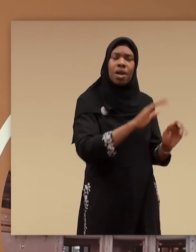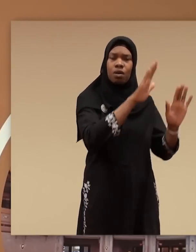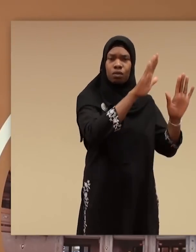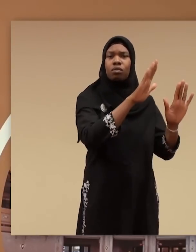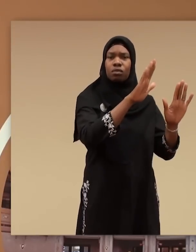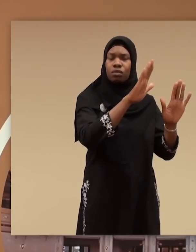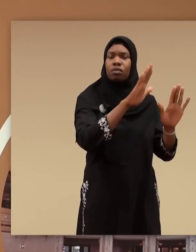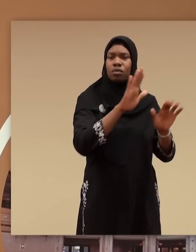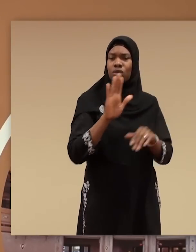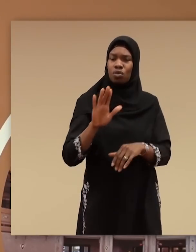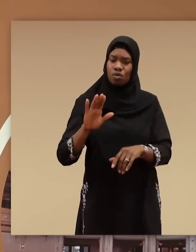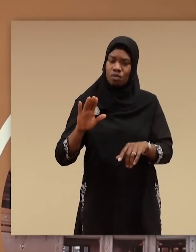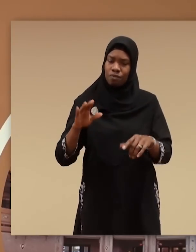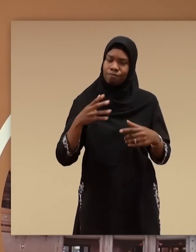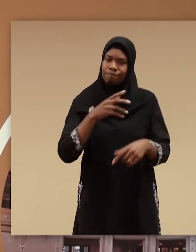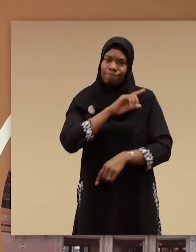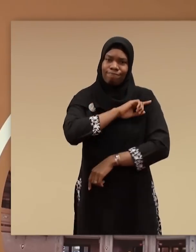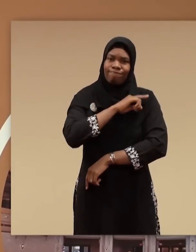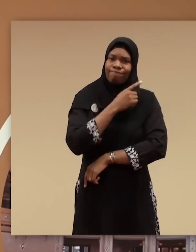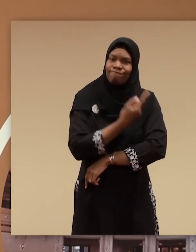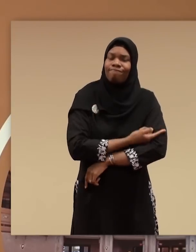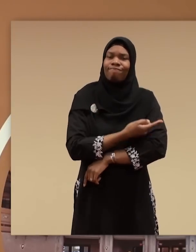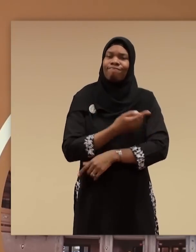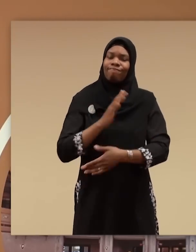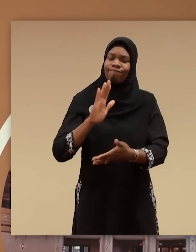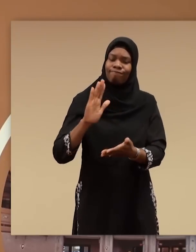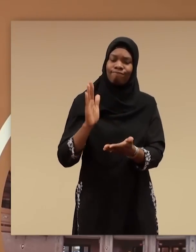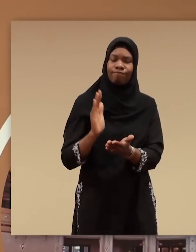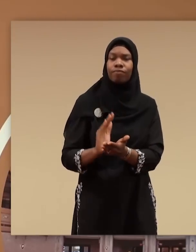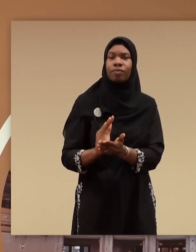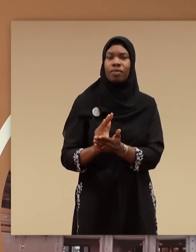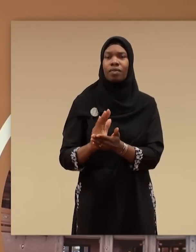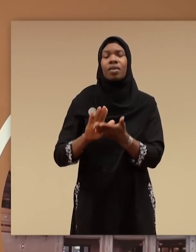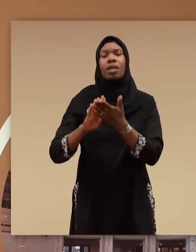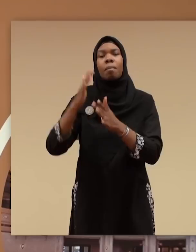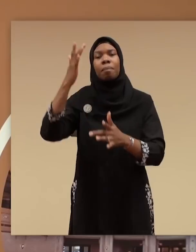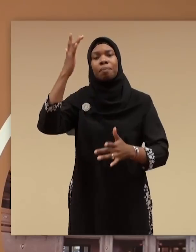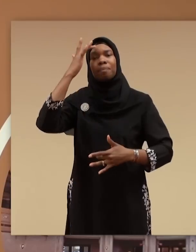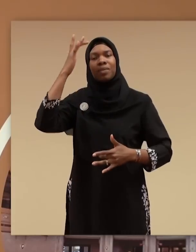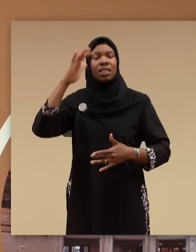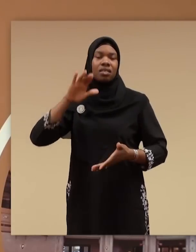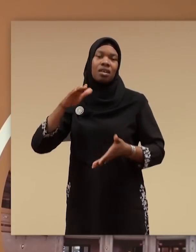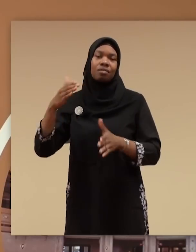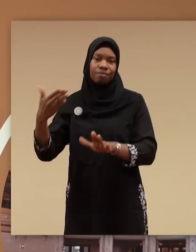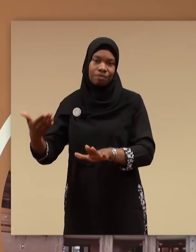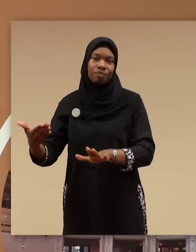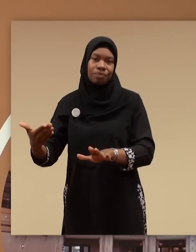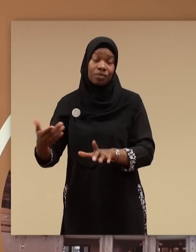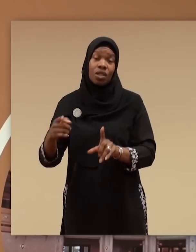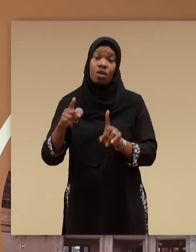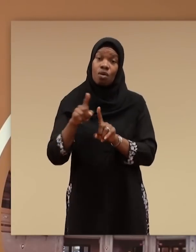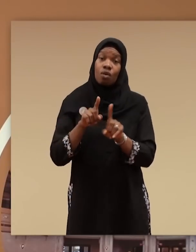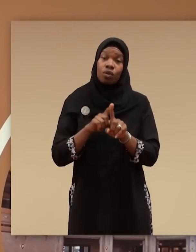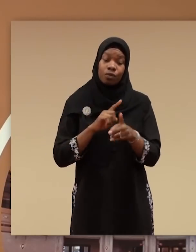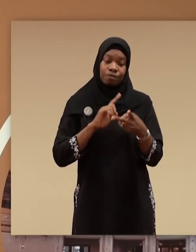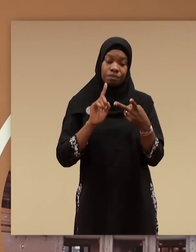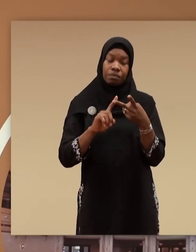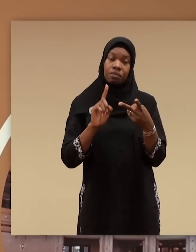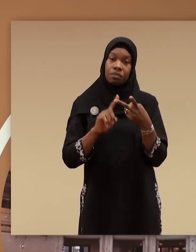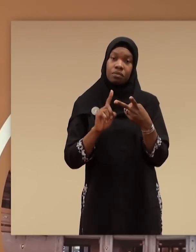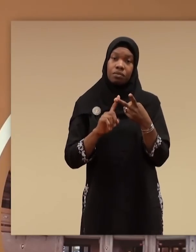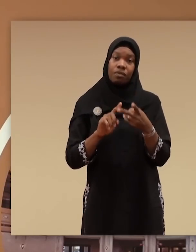she became sick, and she died. Also, the Prophet Muhammad sallallahu alaihi wasallam protector according to